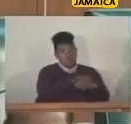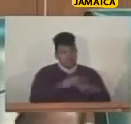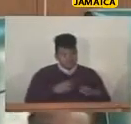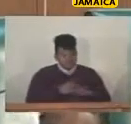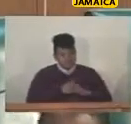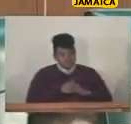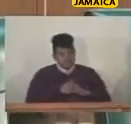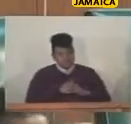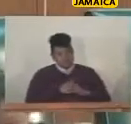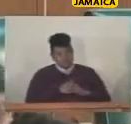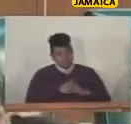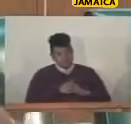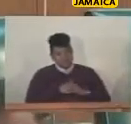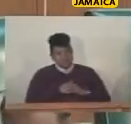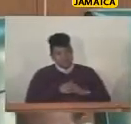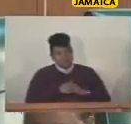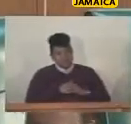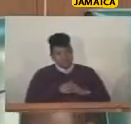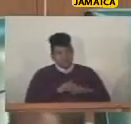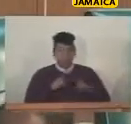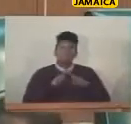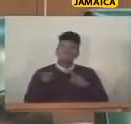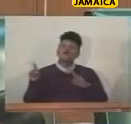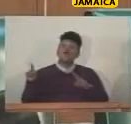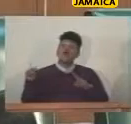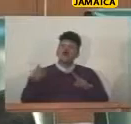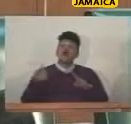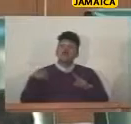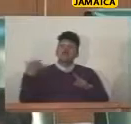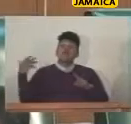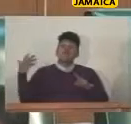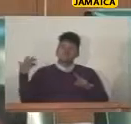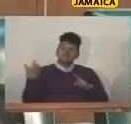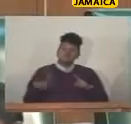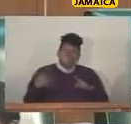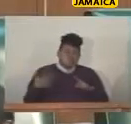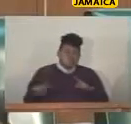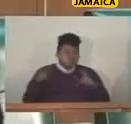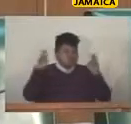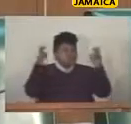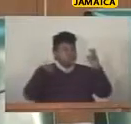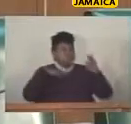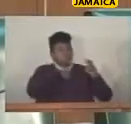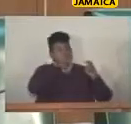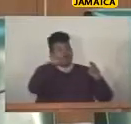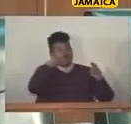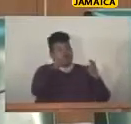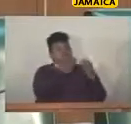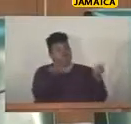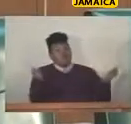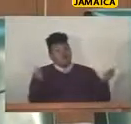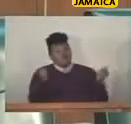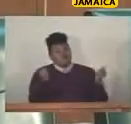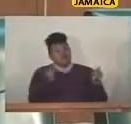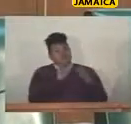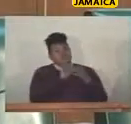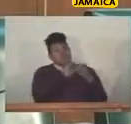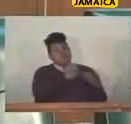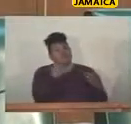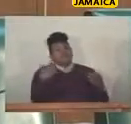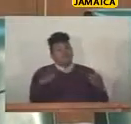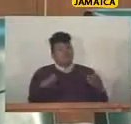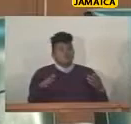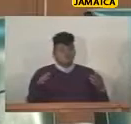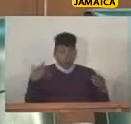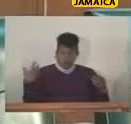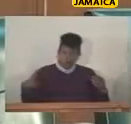But there are some substantial issues that we have to address in terms of